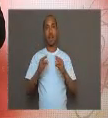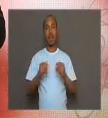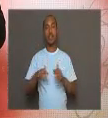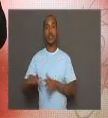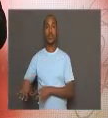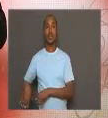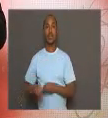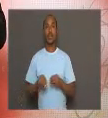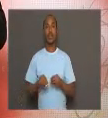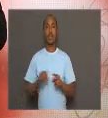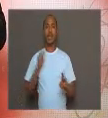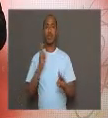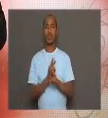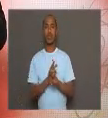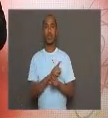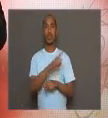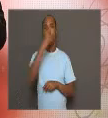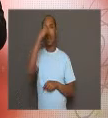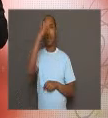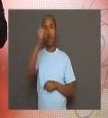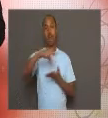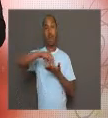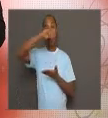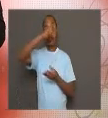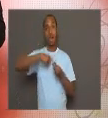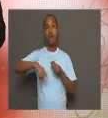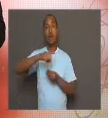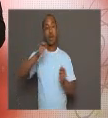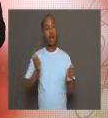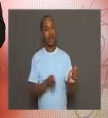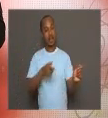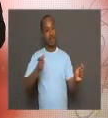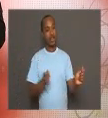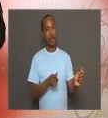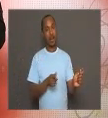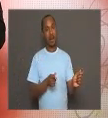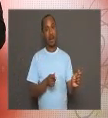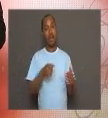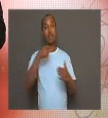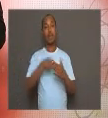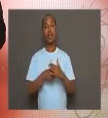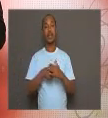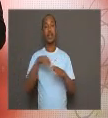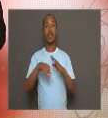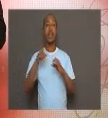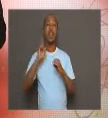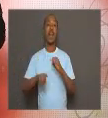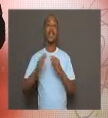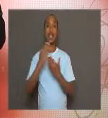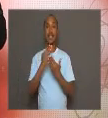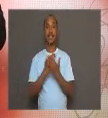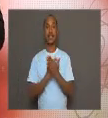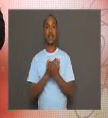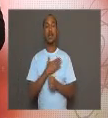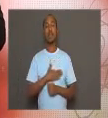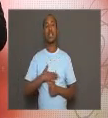Students, I am sure you recall learning about agricultural impacts in our last lesson.